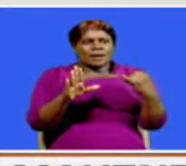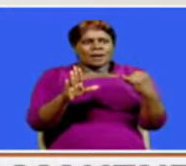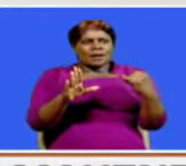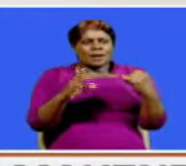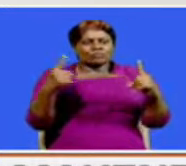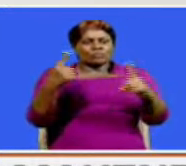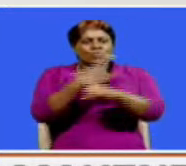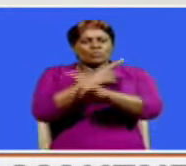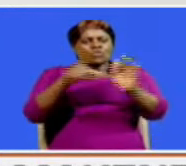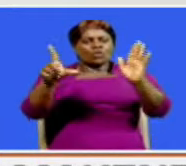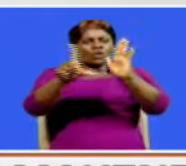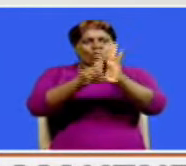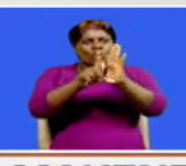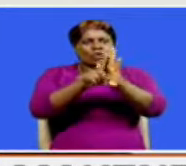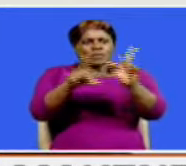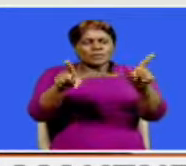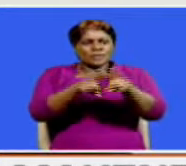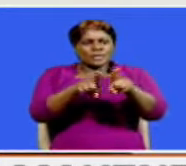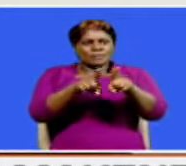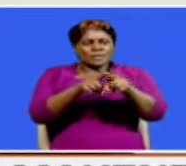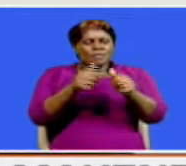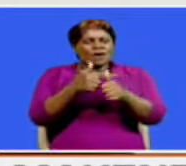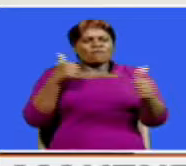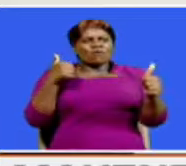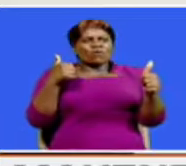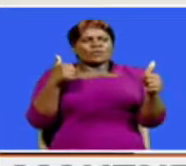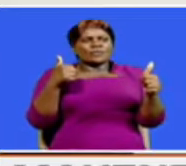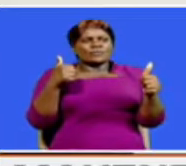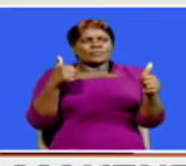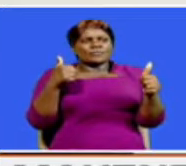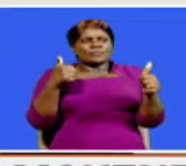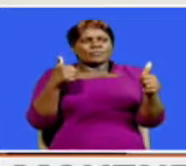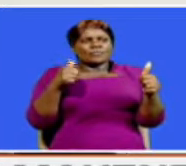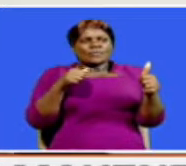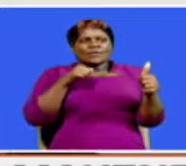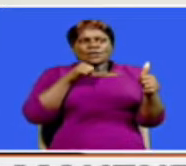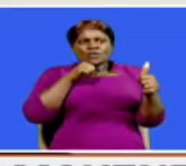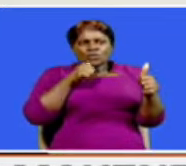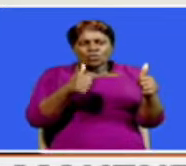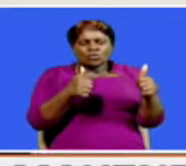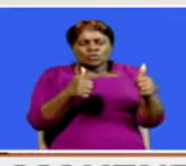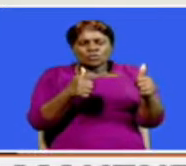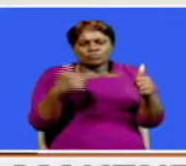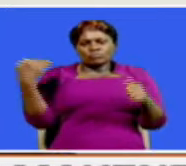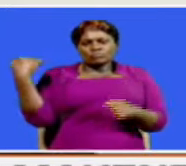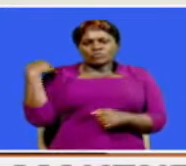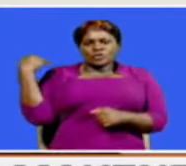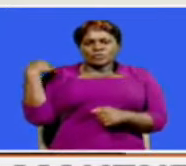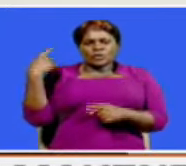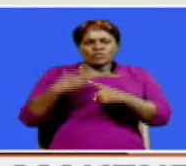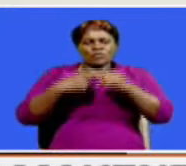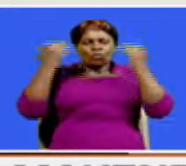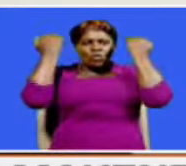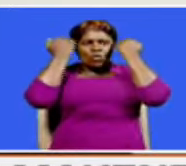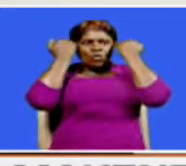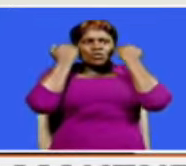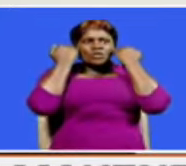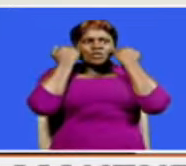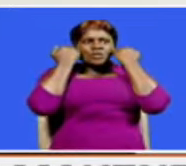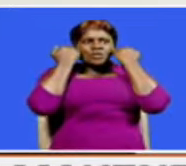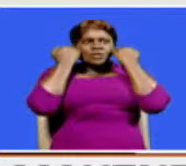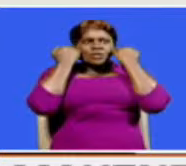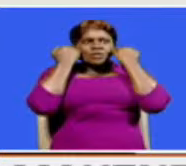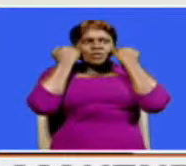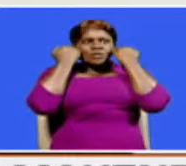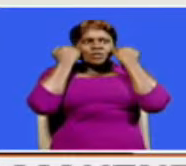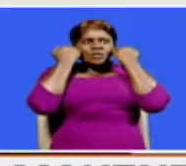the law and he ought to have refrained from the same and not to call for deterrence from the court. As